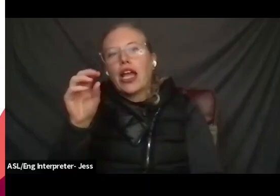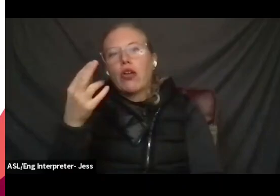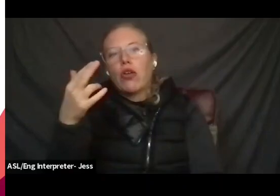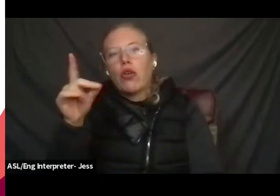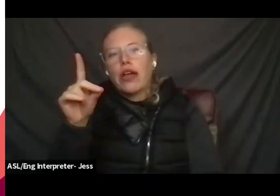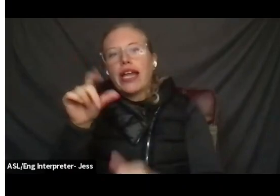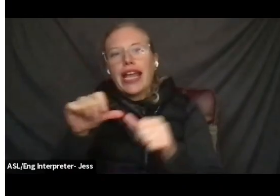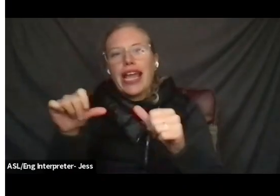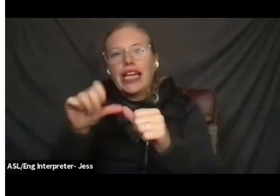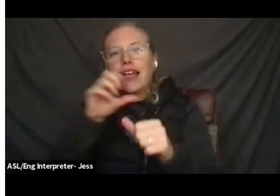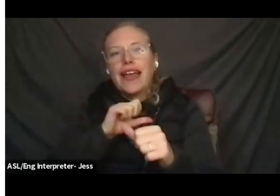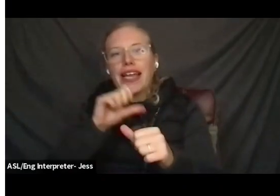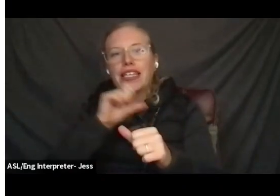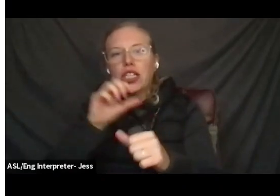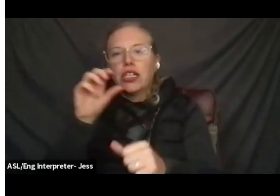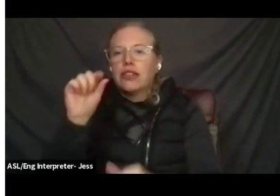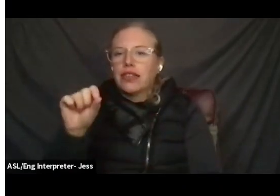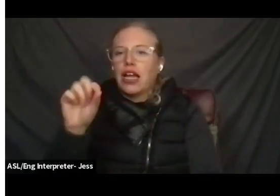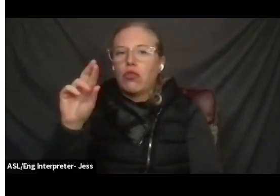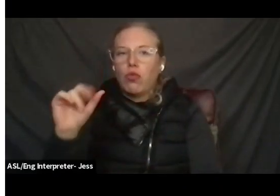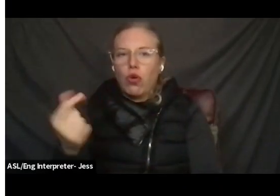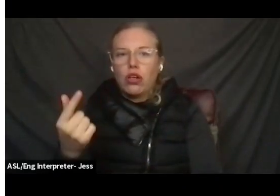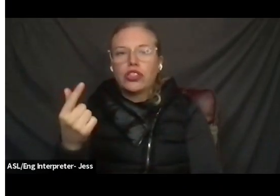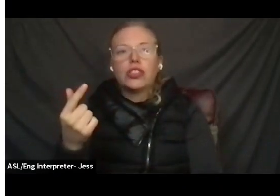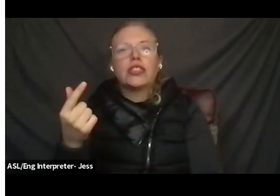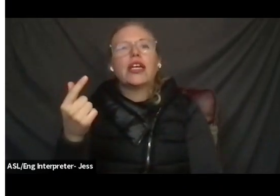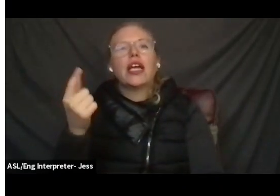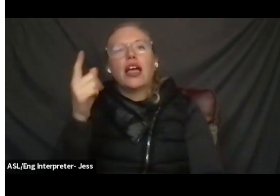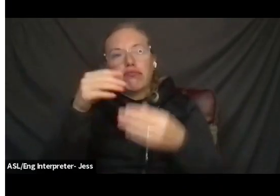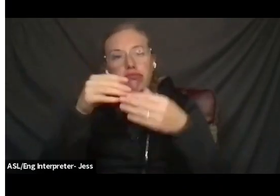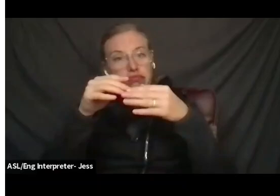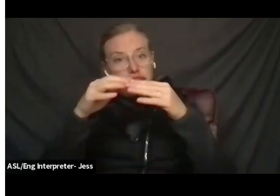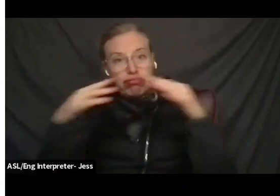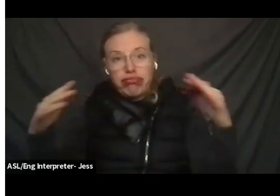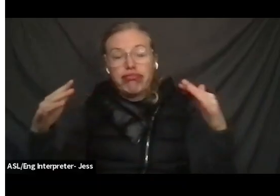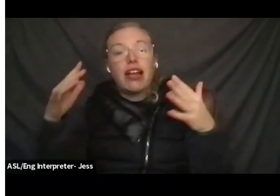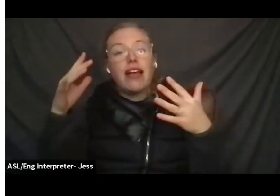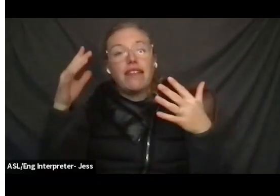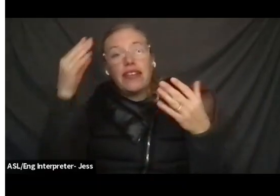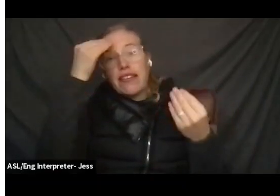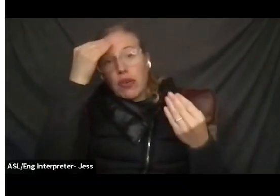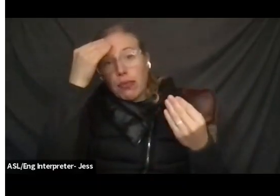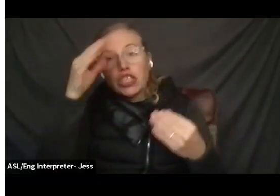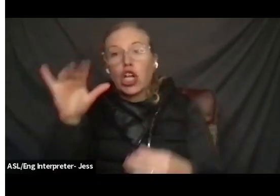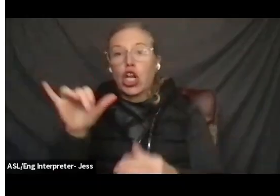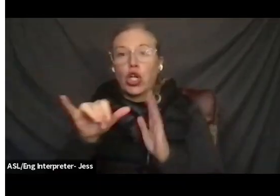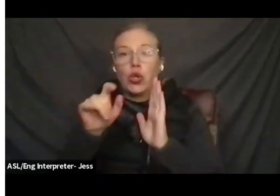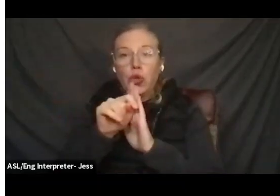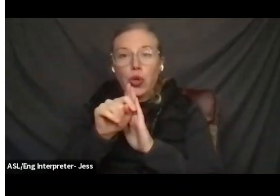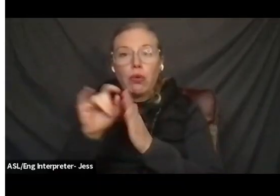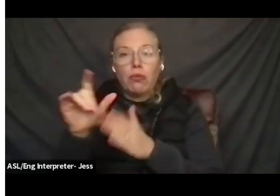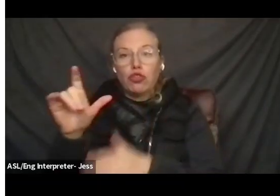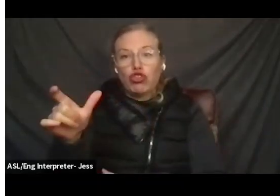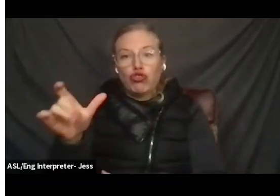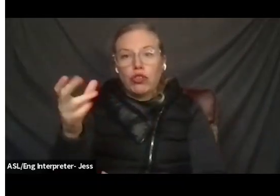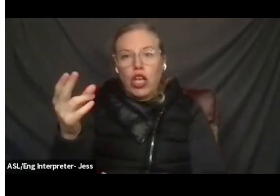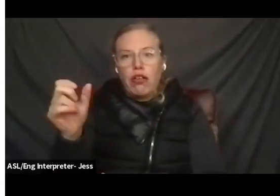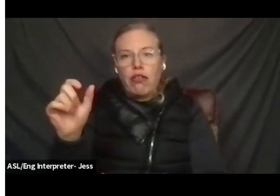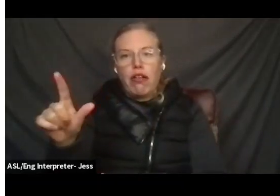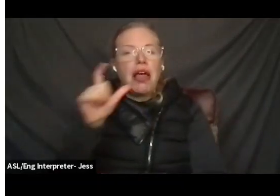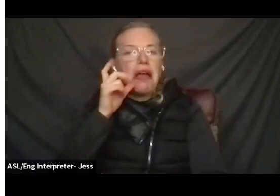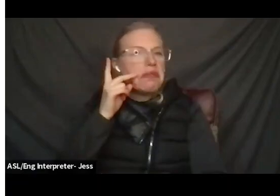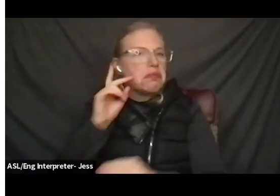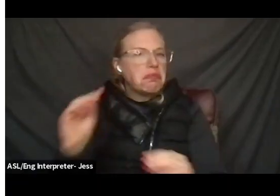arrowheadaging.org. Also take a moment to check out the variety of content on our YouTube channel. And we wanted just to, I didn't see that there was